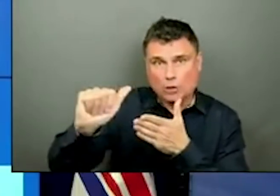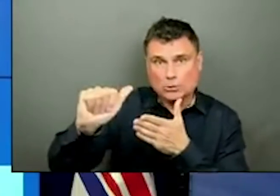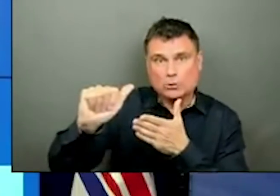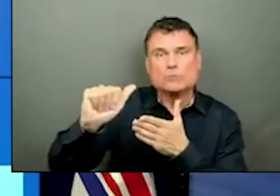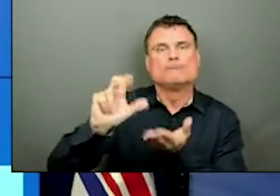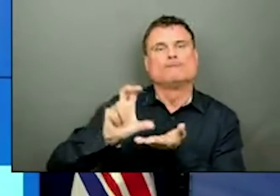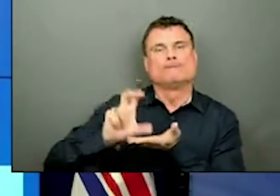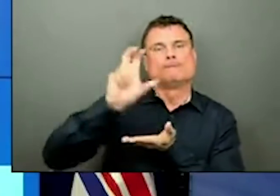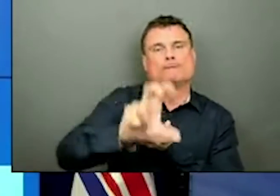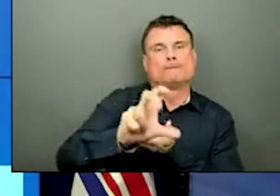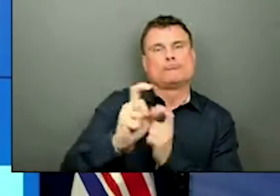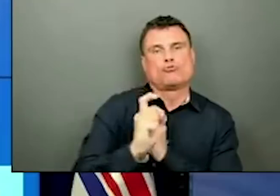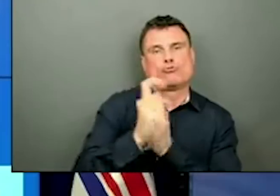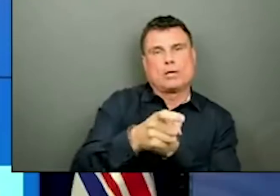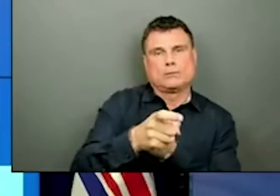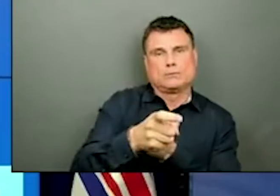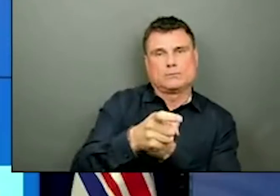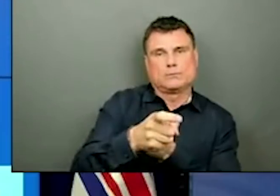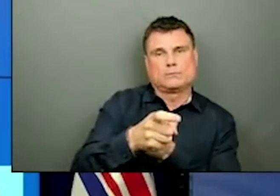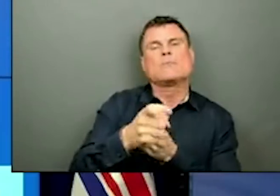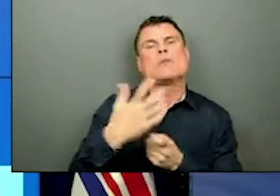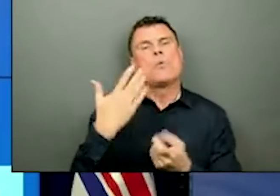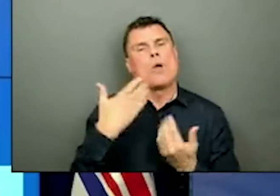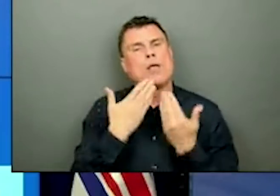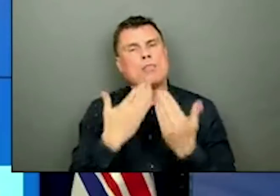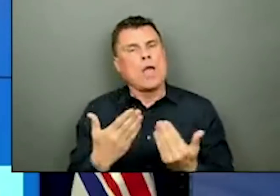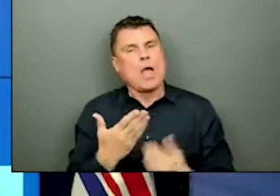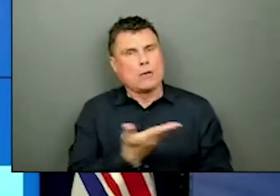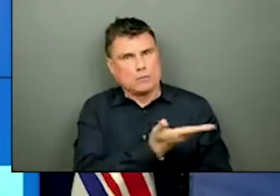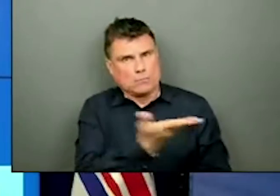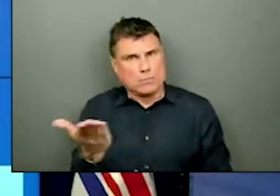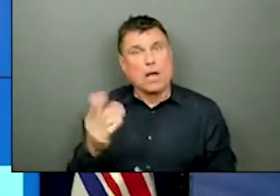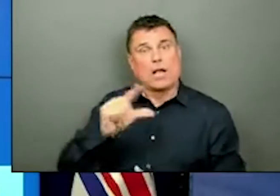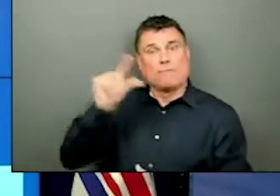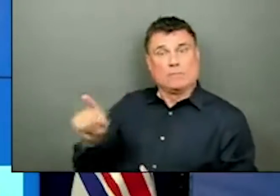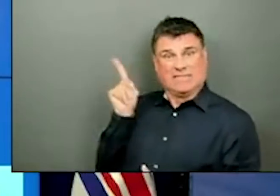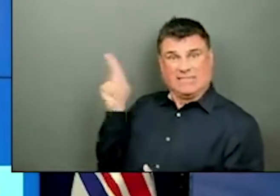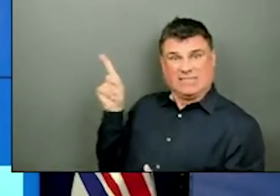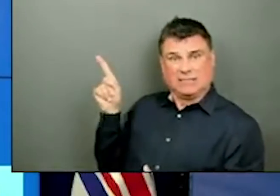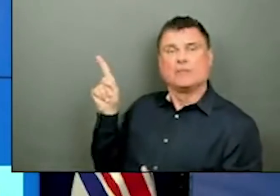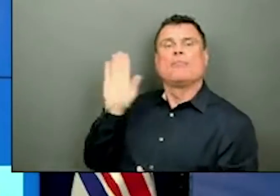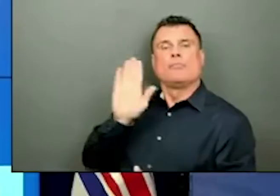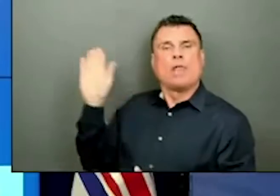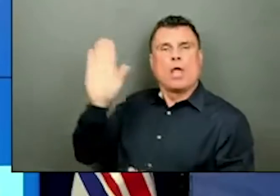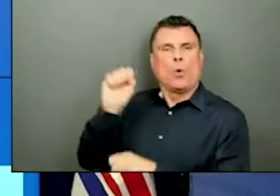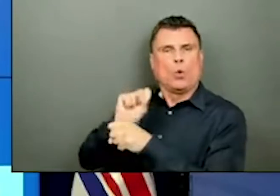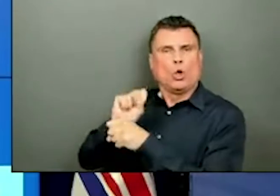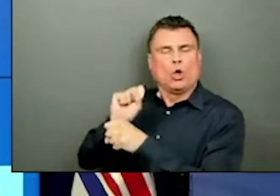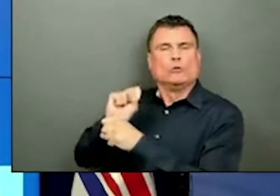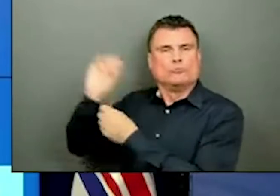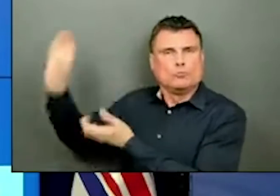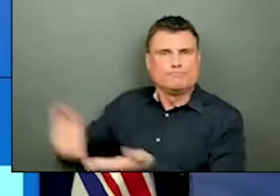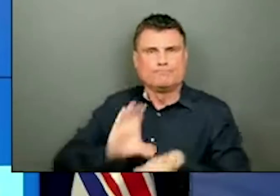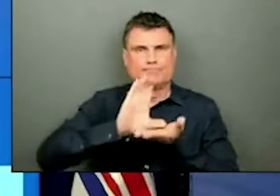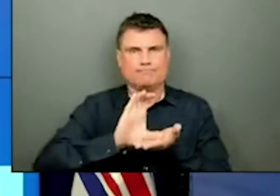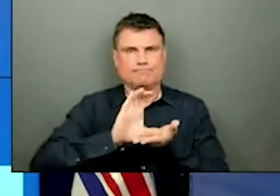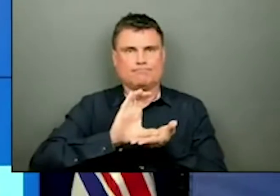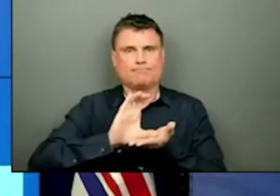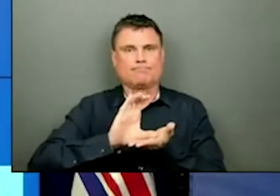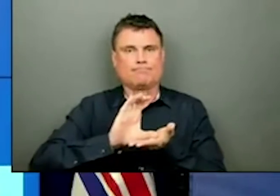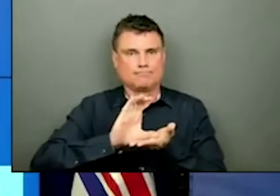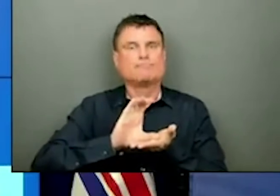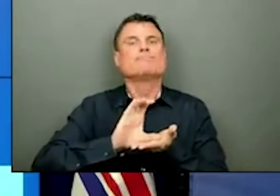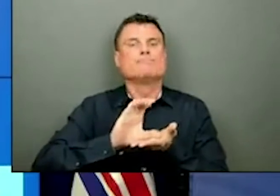to thank the public service for the incredible work that they've been doing in order to turn around a recovery